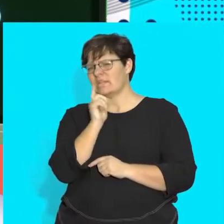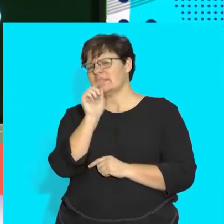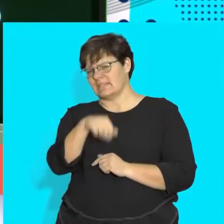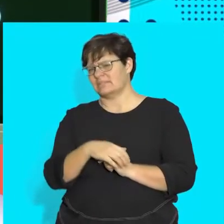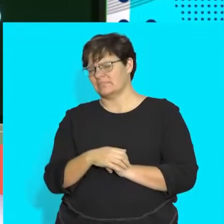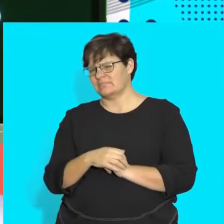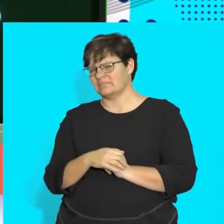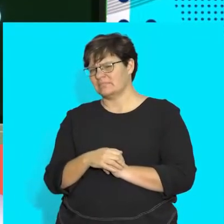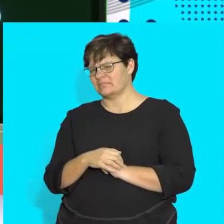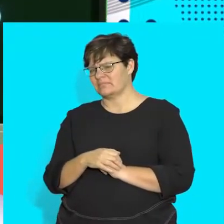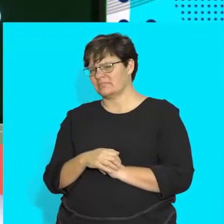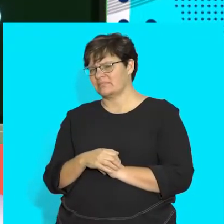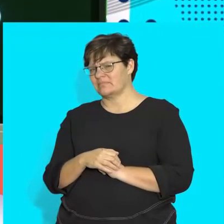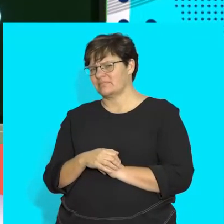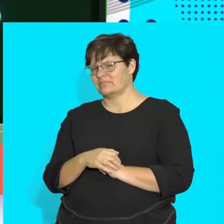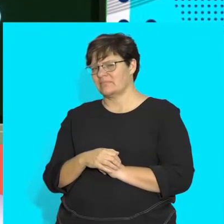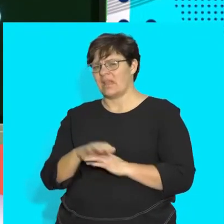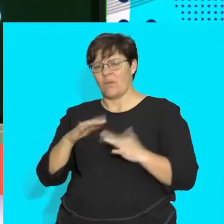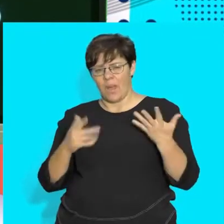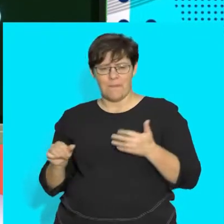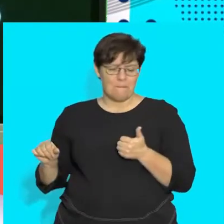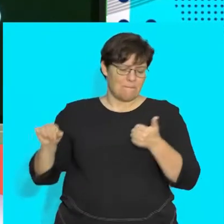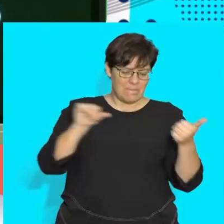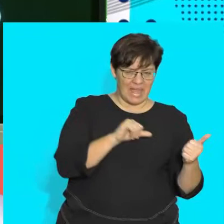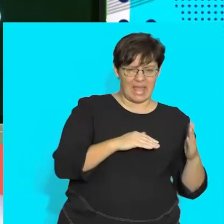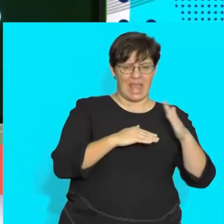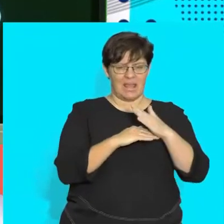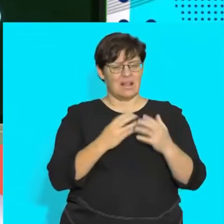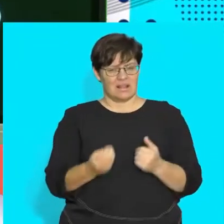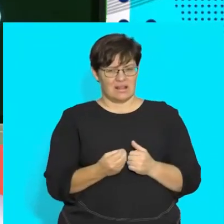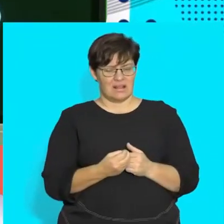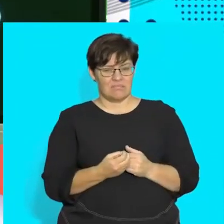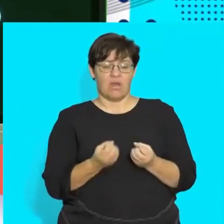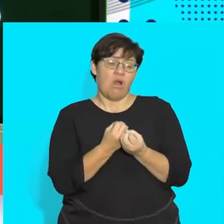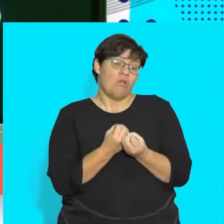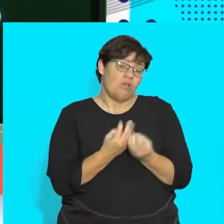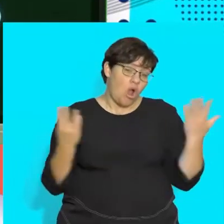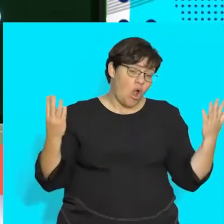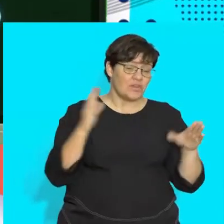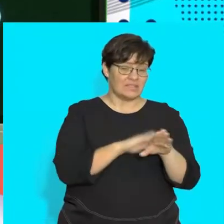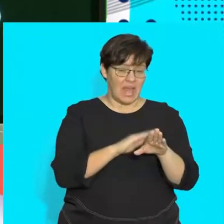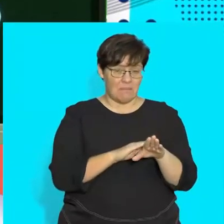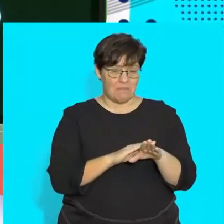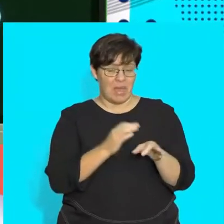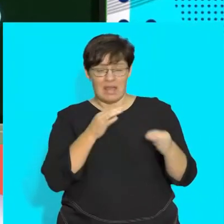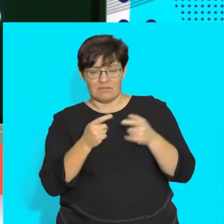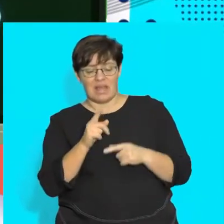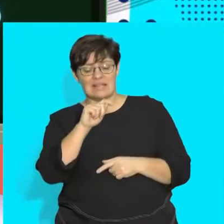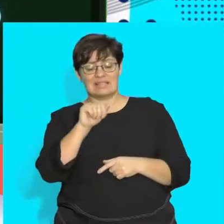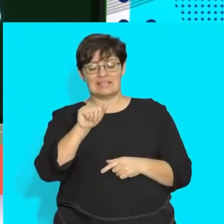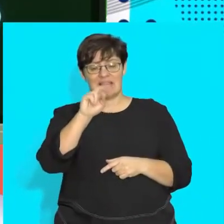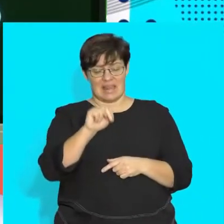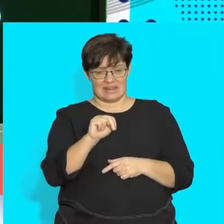yeah. Now, how are we going to work back to that angle? Now, I'm not going to spend a lot of time on this, but tan